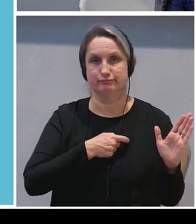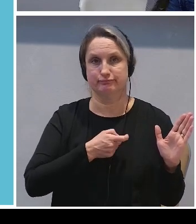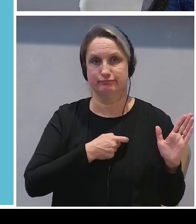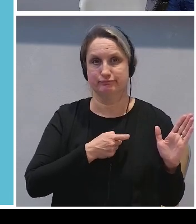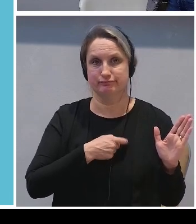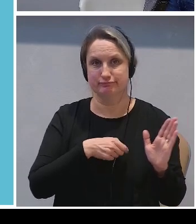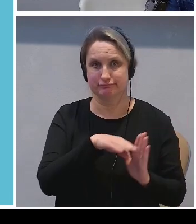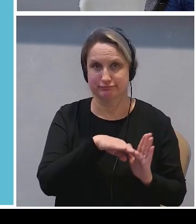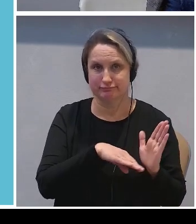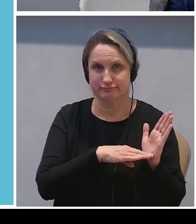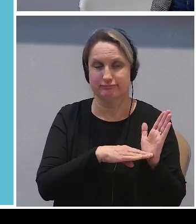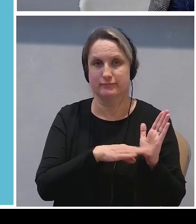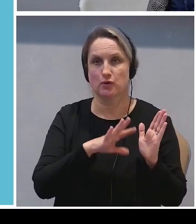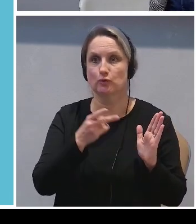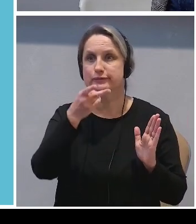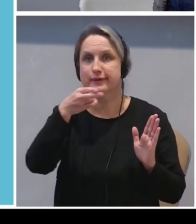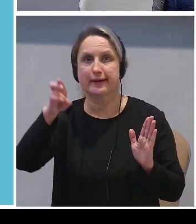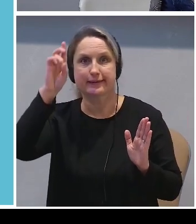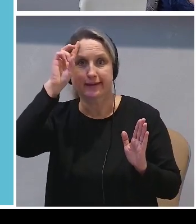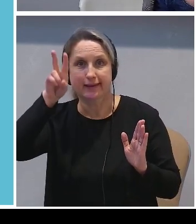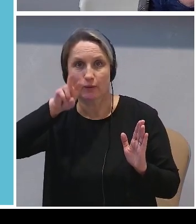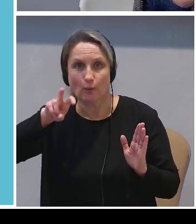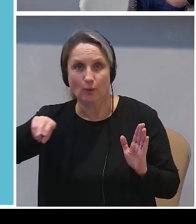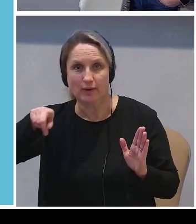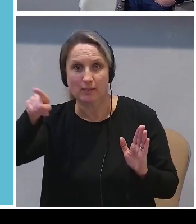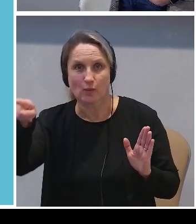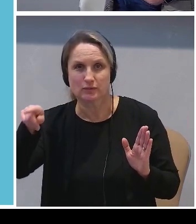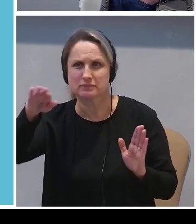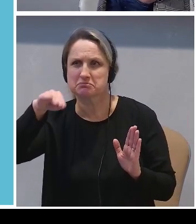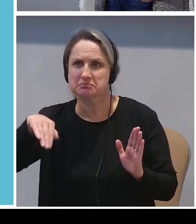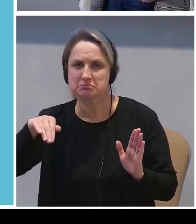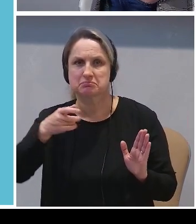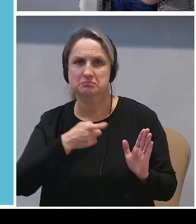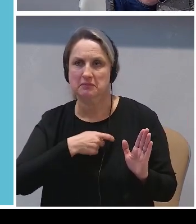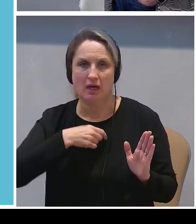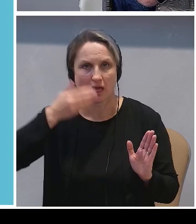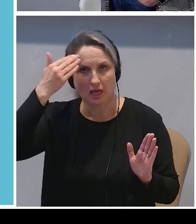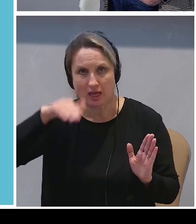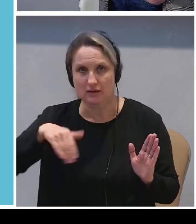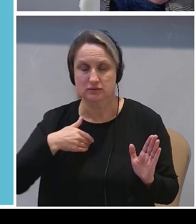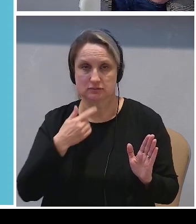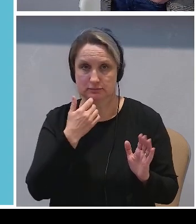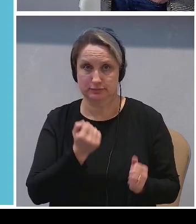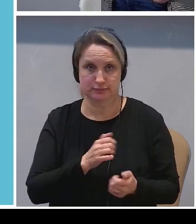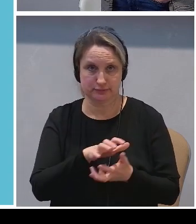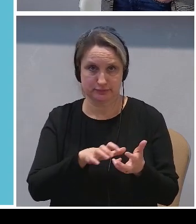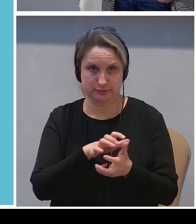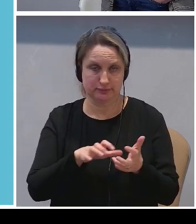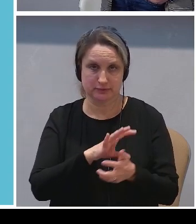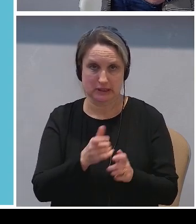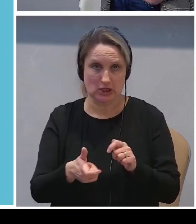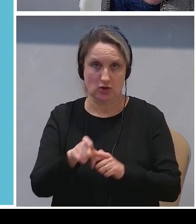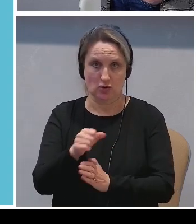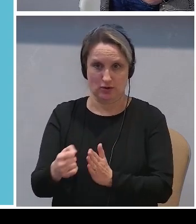And indeed, just going to this point about the regulatory and ethical framework, as I explained before, since the last